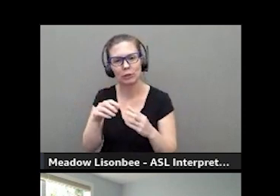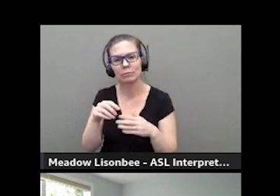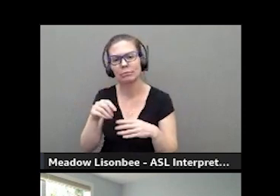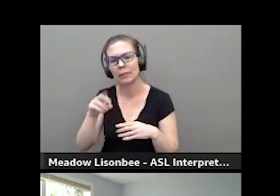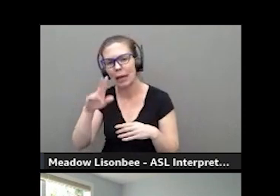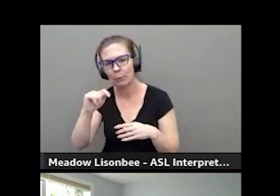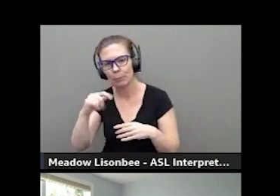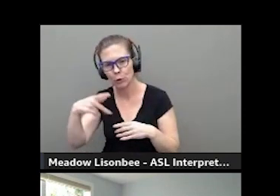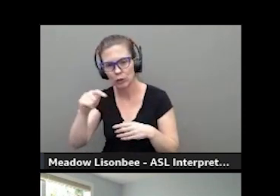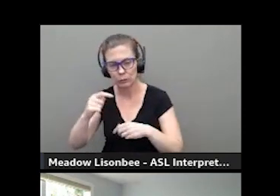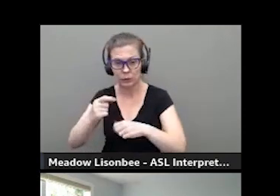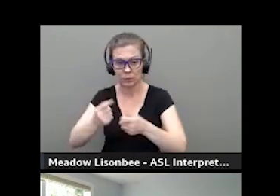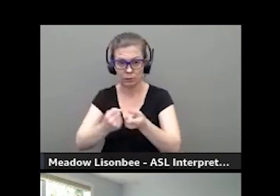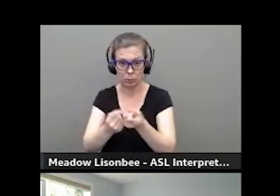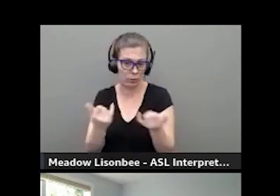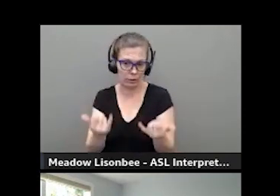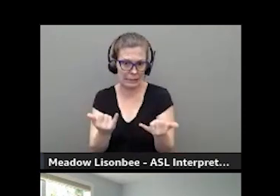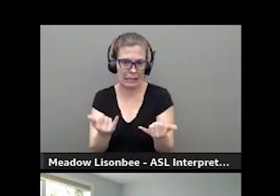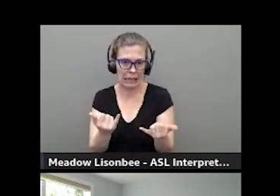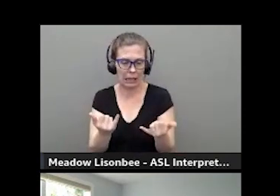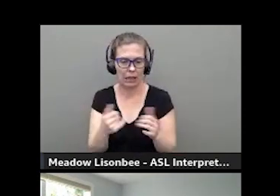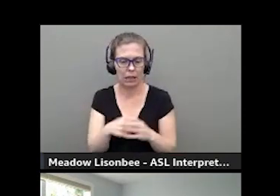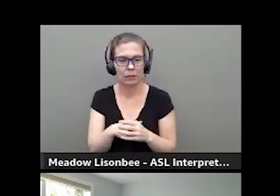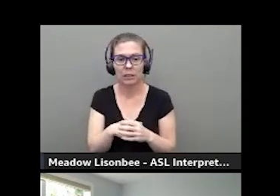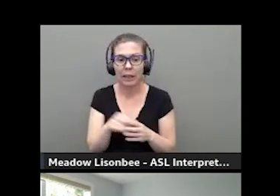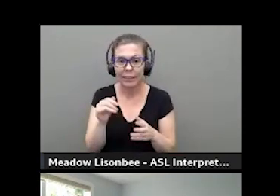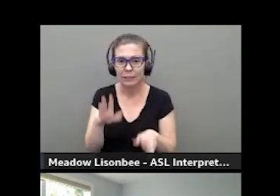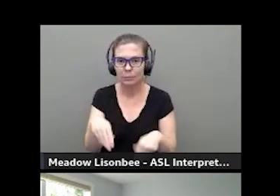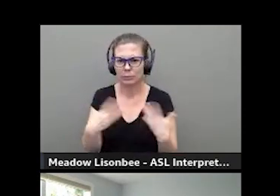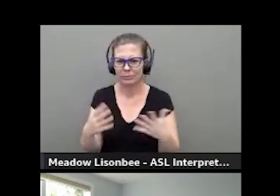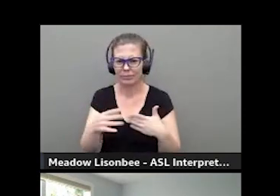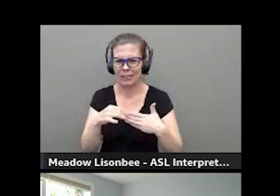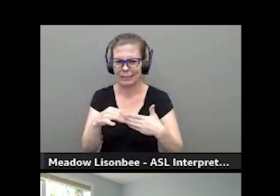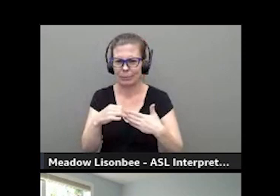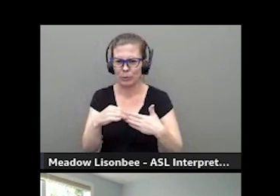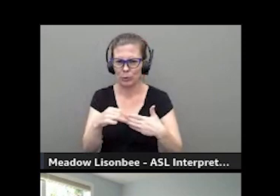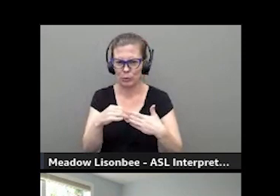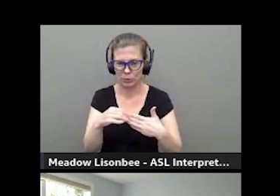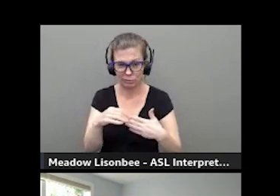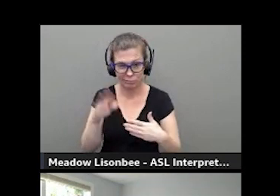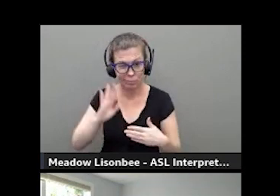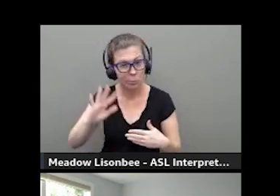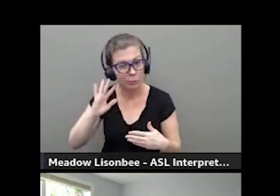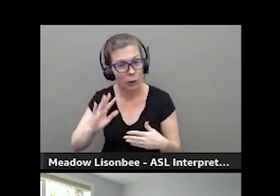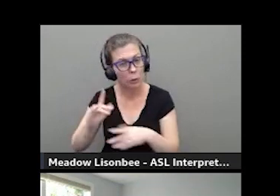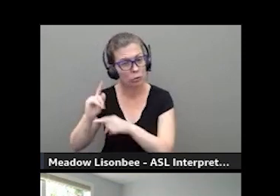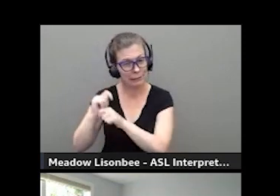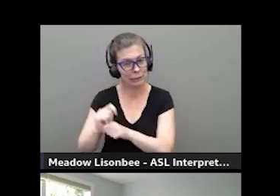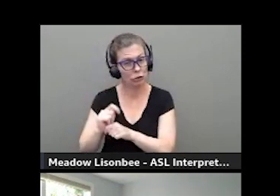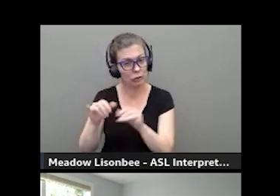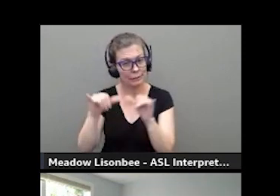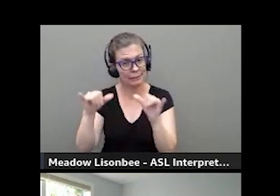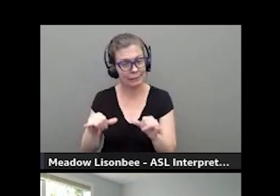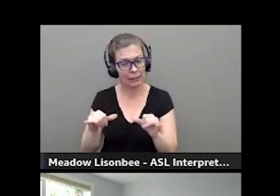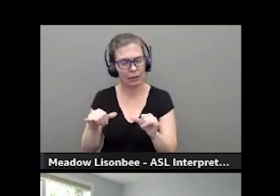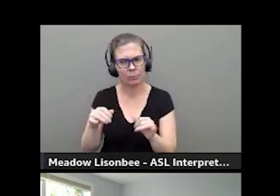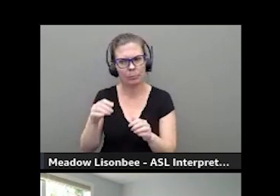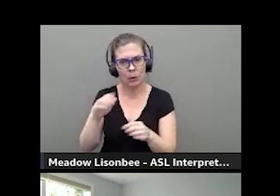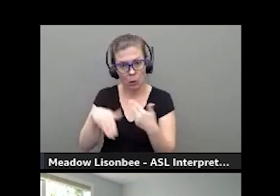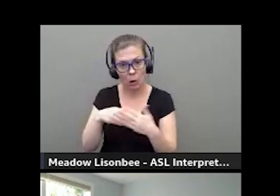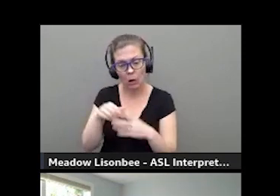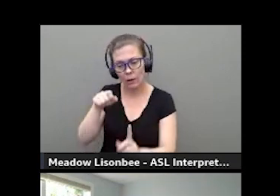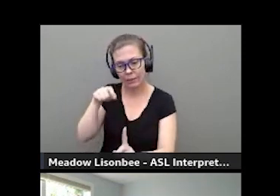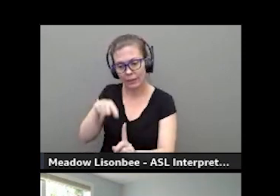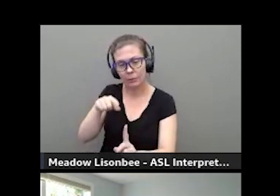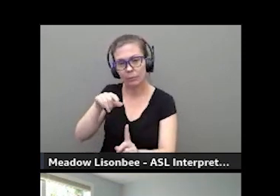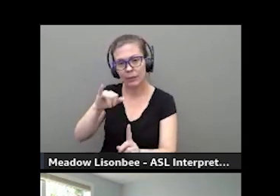know, we support today. And I think that gives you a huge amount of flexibility. In our old, in a traditional system, every single input has to go